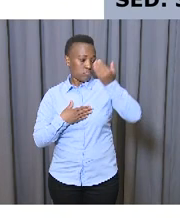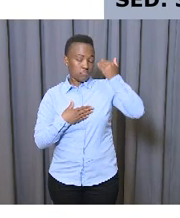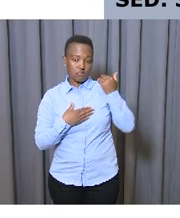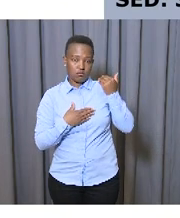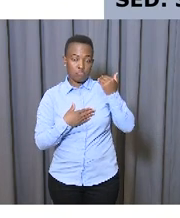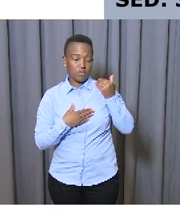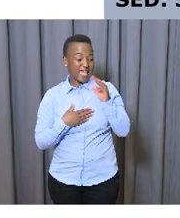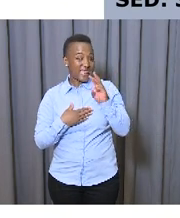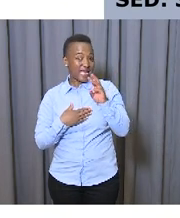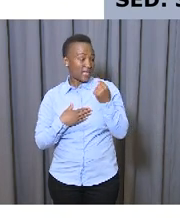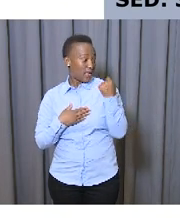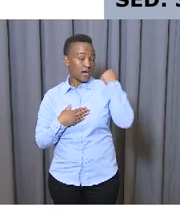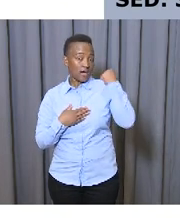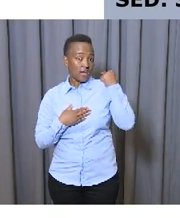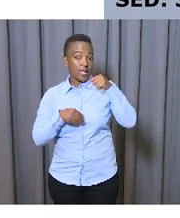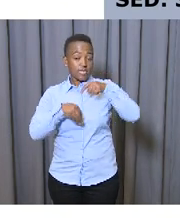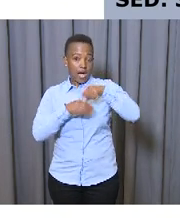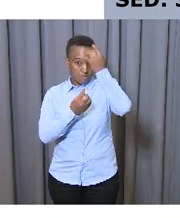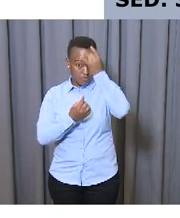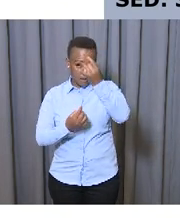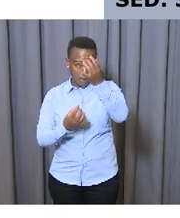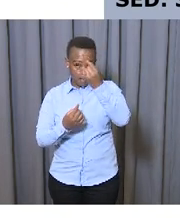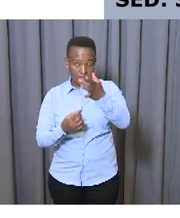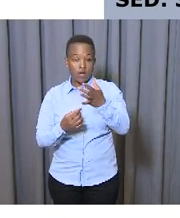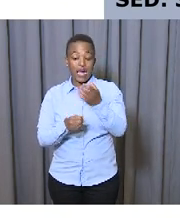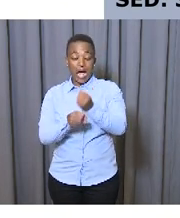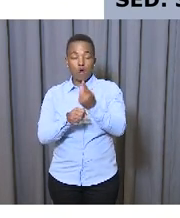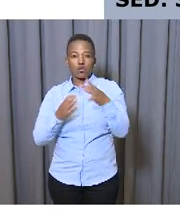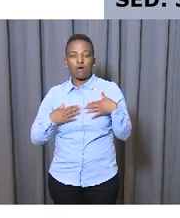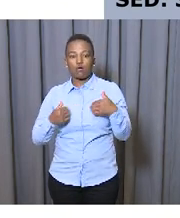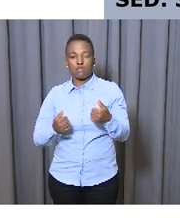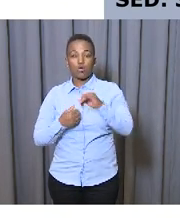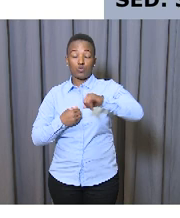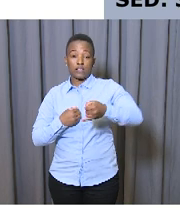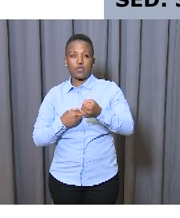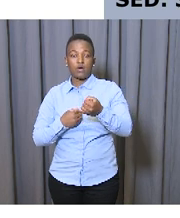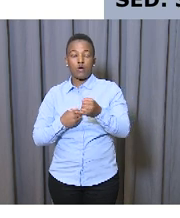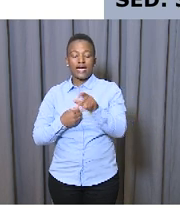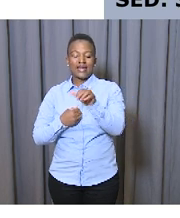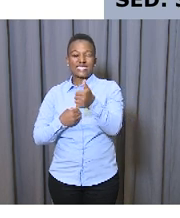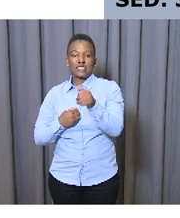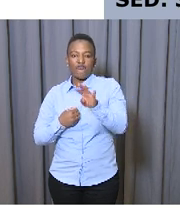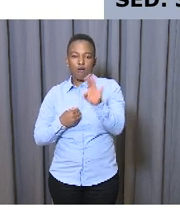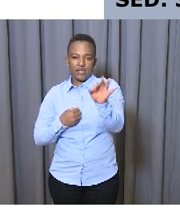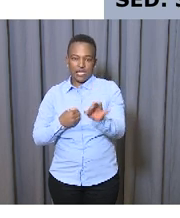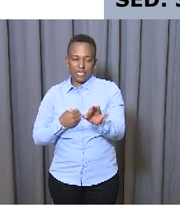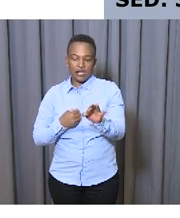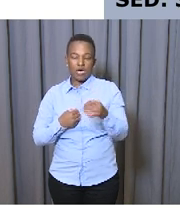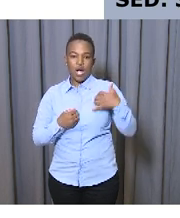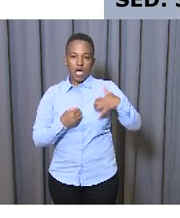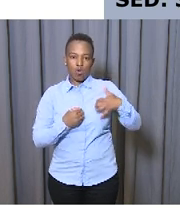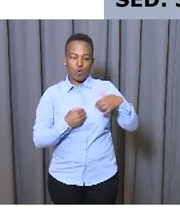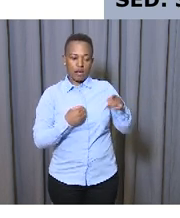on the Thursday when we briefed you, the recoveries in Johannesburg were 64%. In Ekurhuleni,